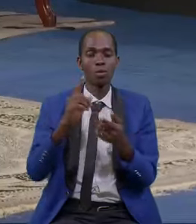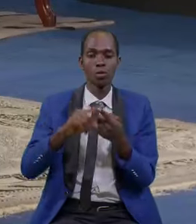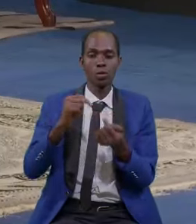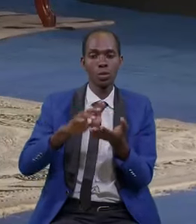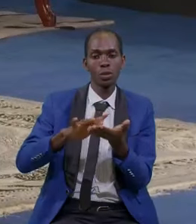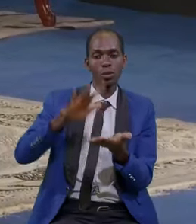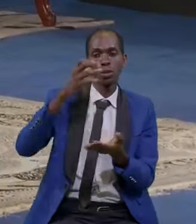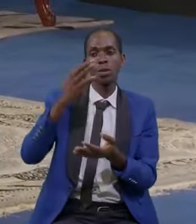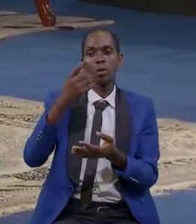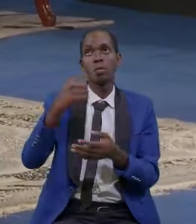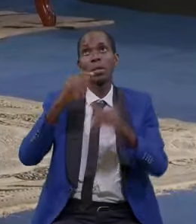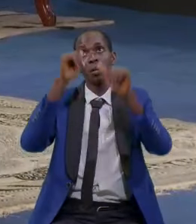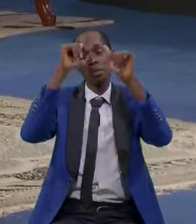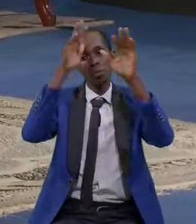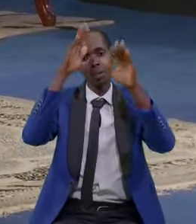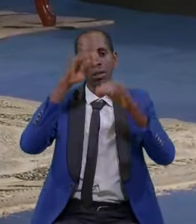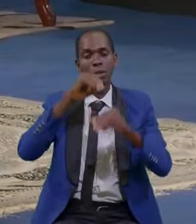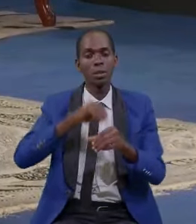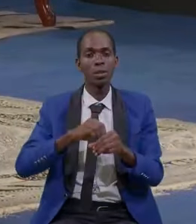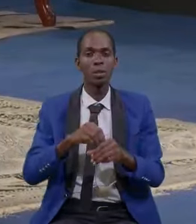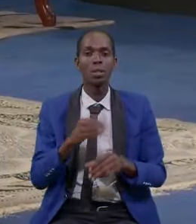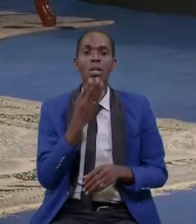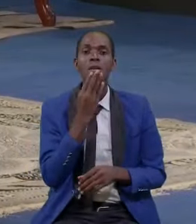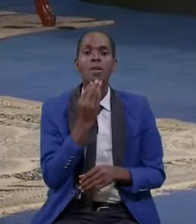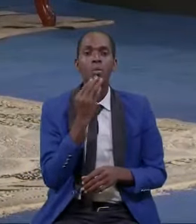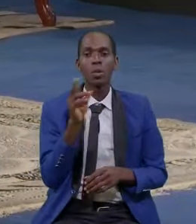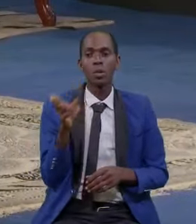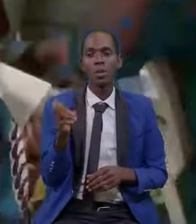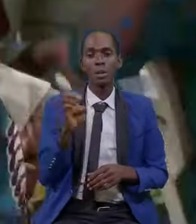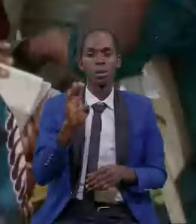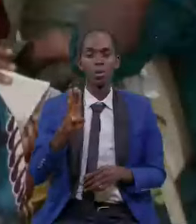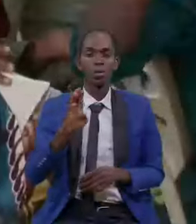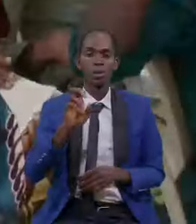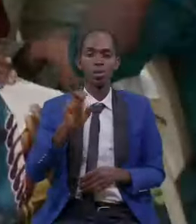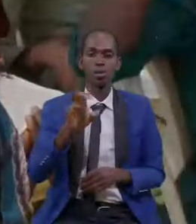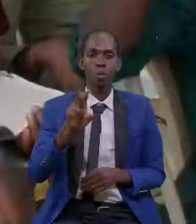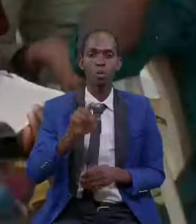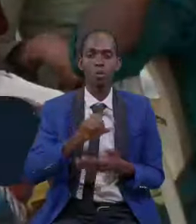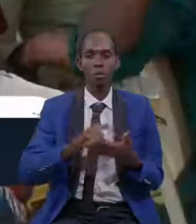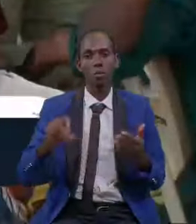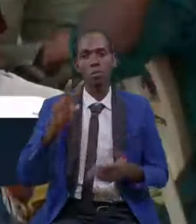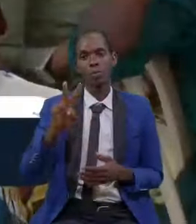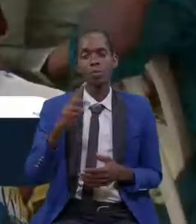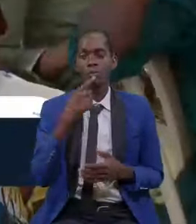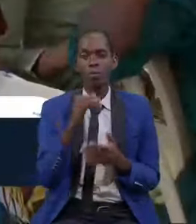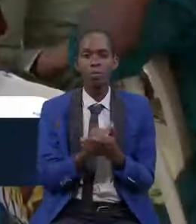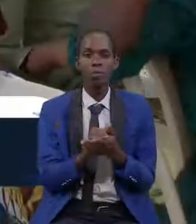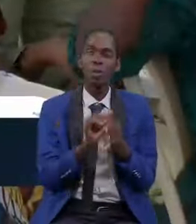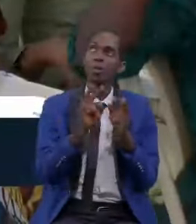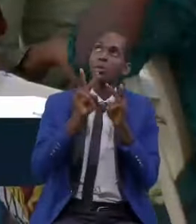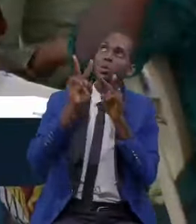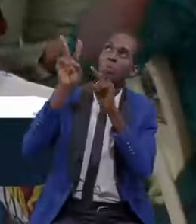tells us in Hebrews chapter 12, reading from verse 2, it says, looking unto Jesus,